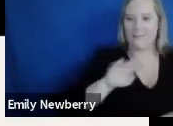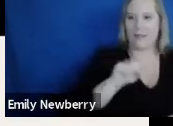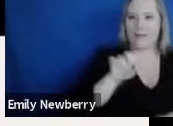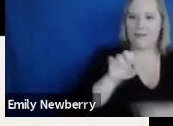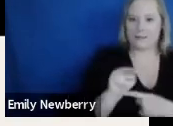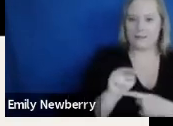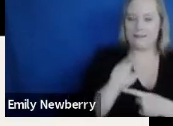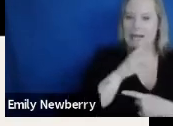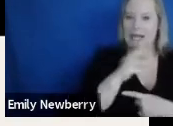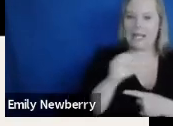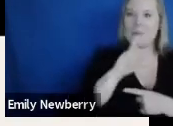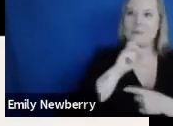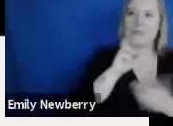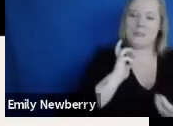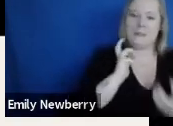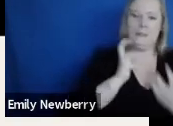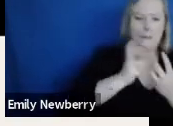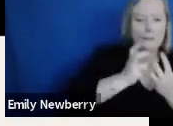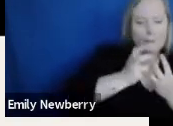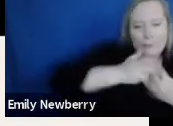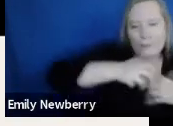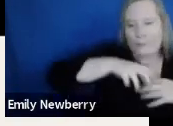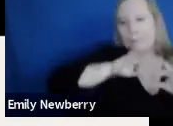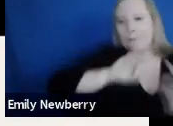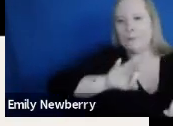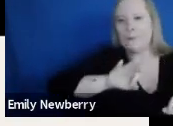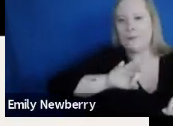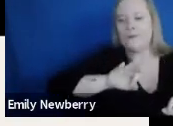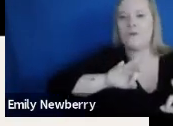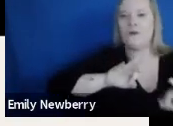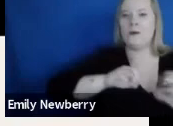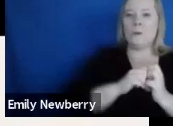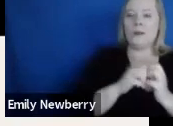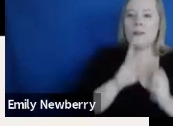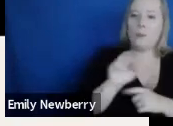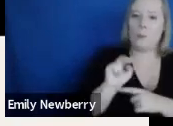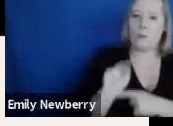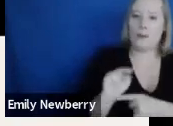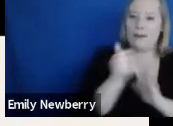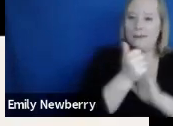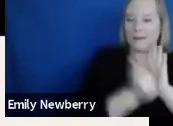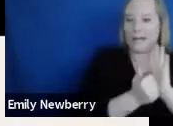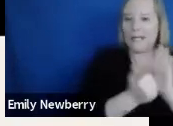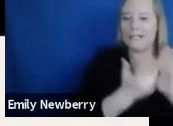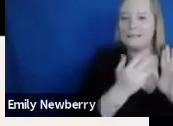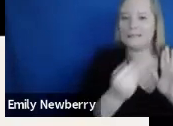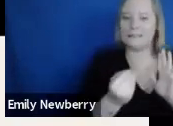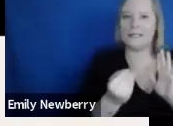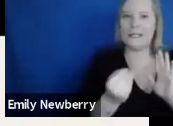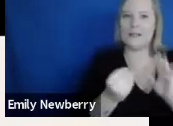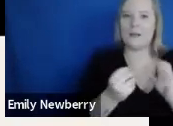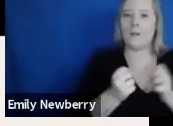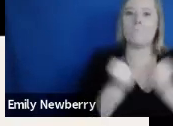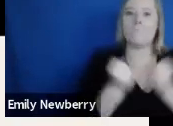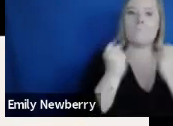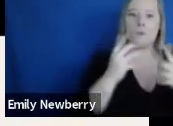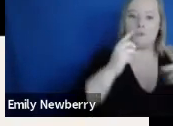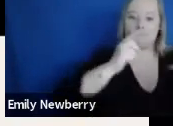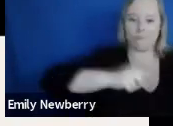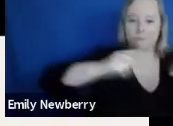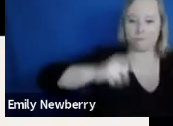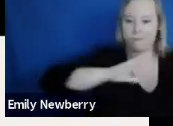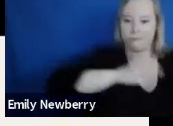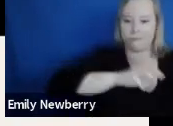been doing, you know, in the Wynn Act and with the multi-jurisdictional, multidisciplinary